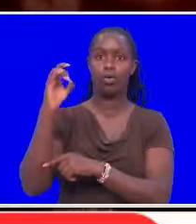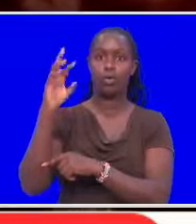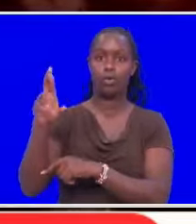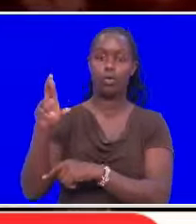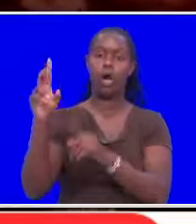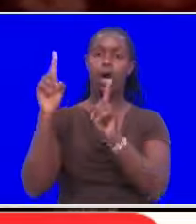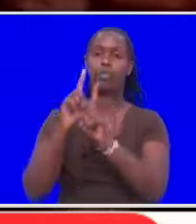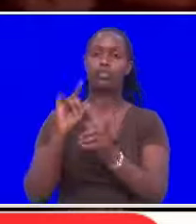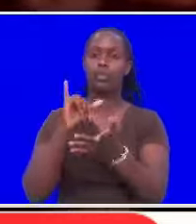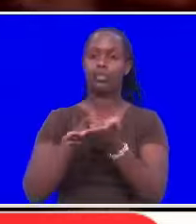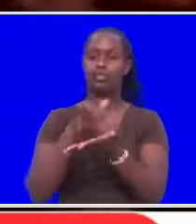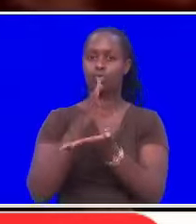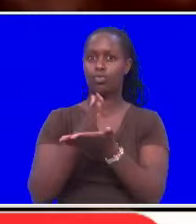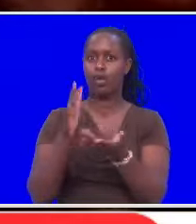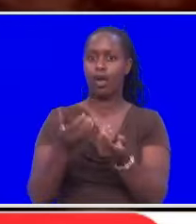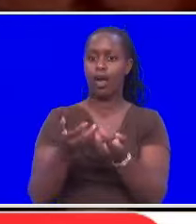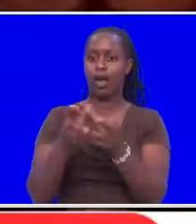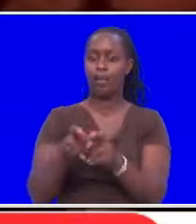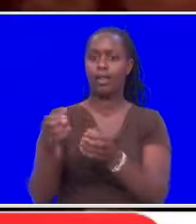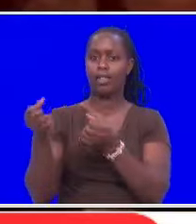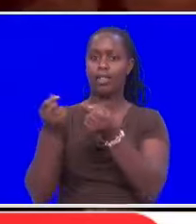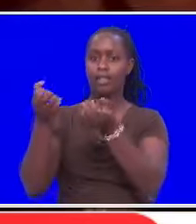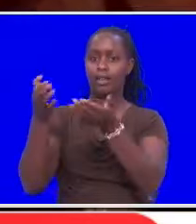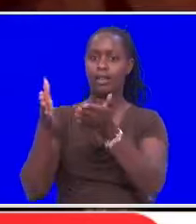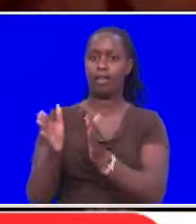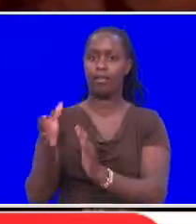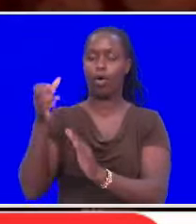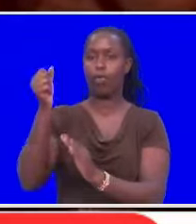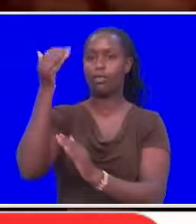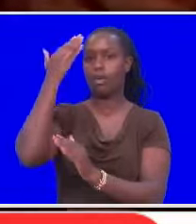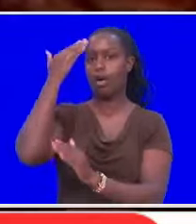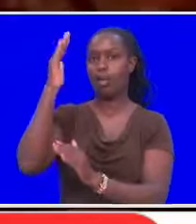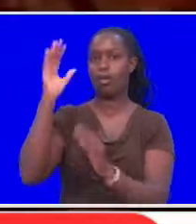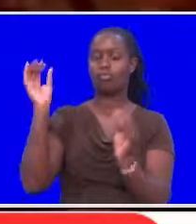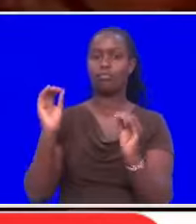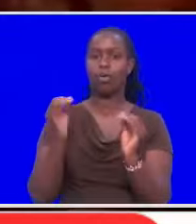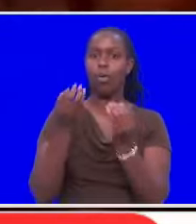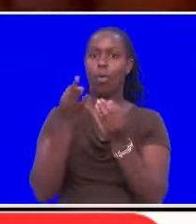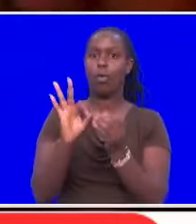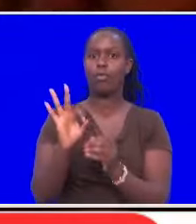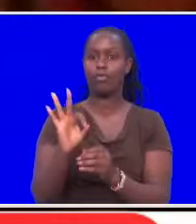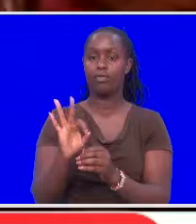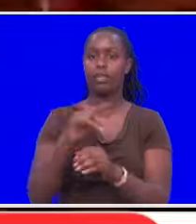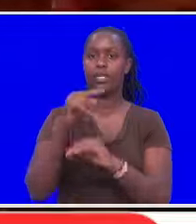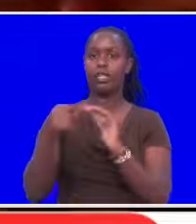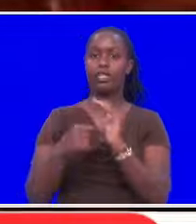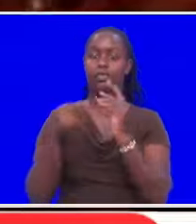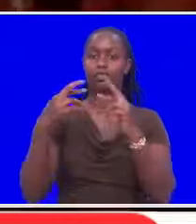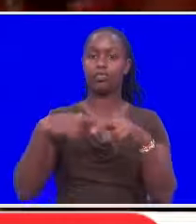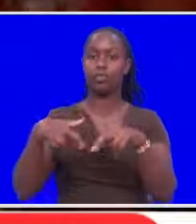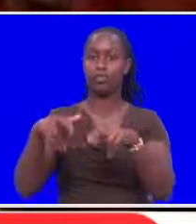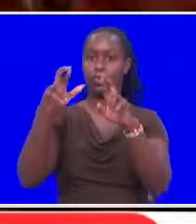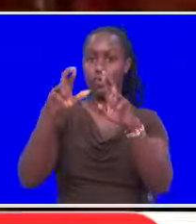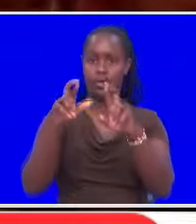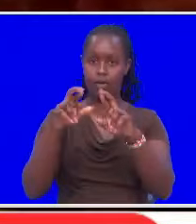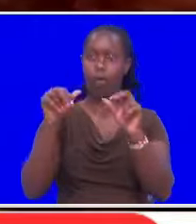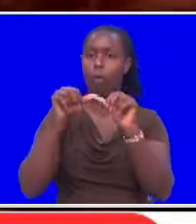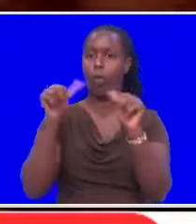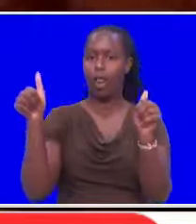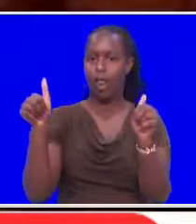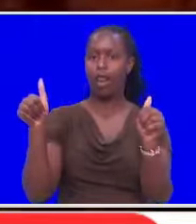it's like the driver of the trailer was not aware of this road very well. The